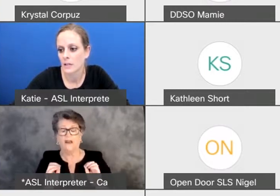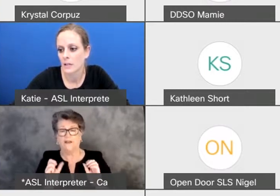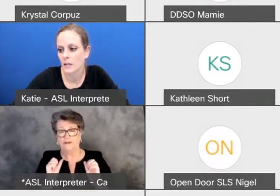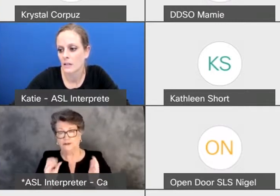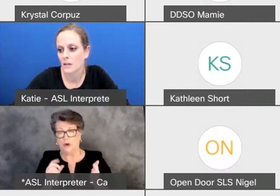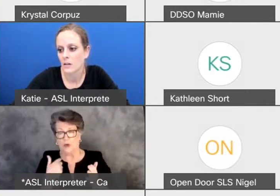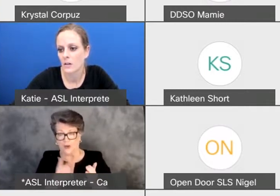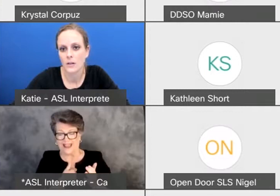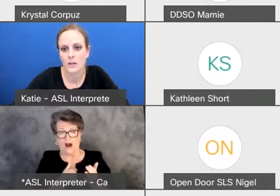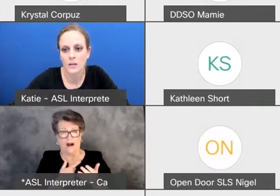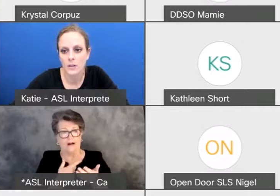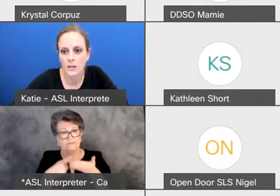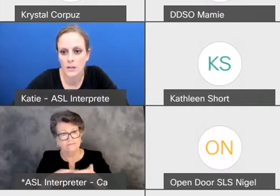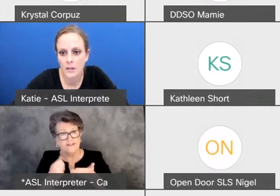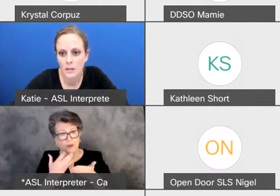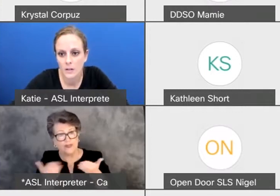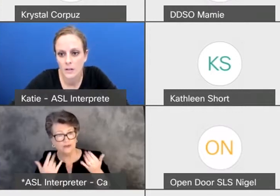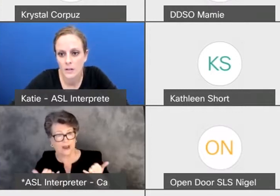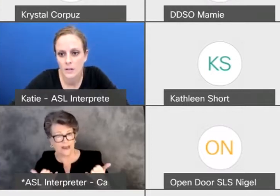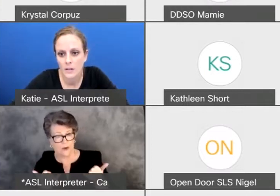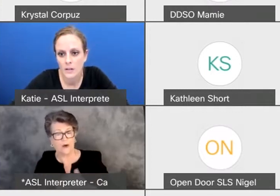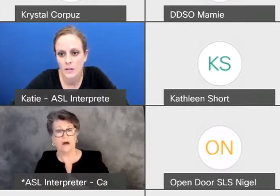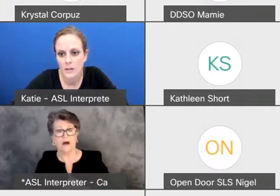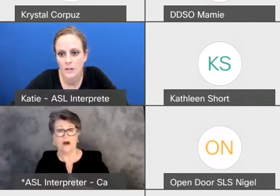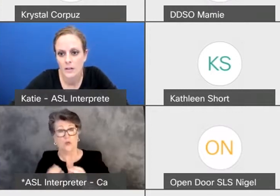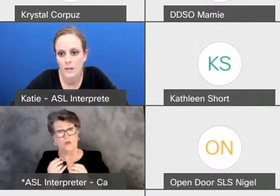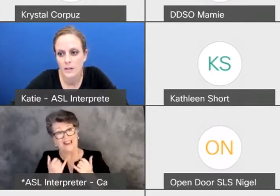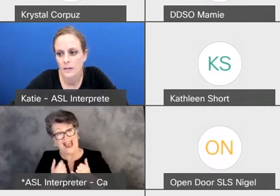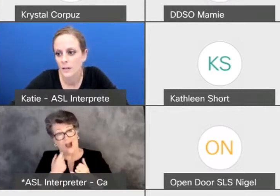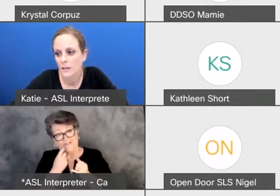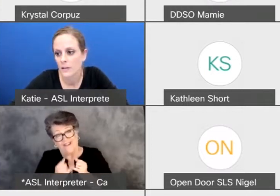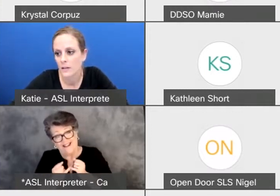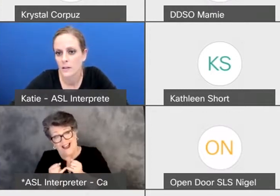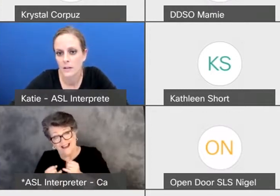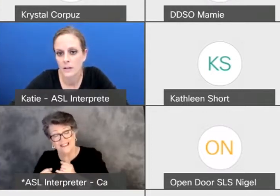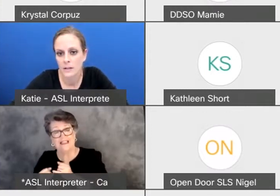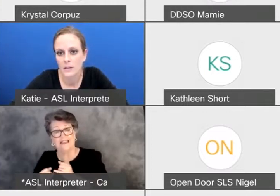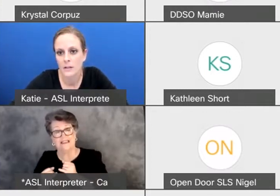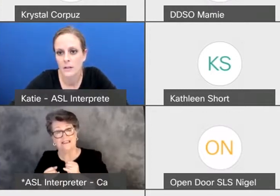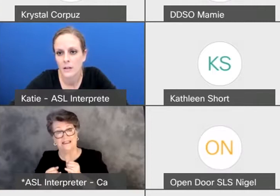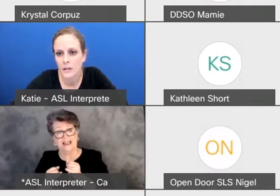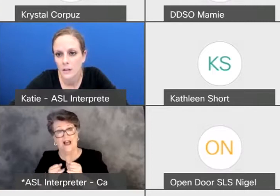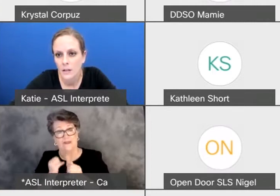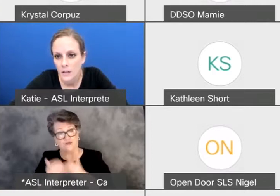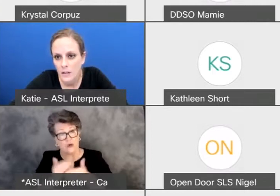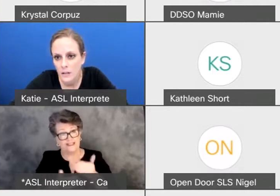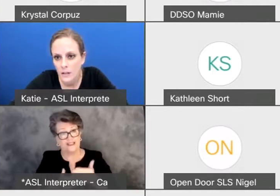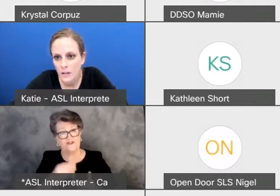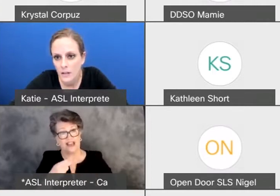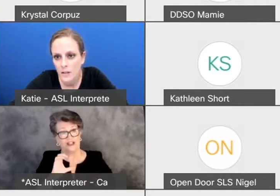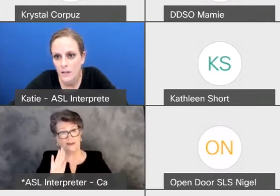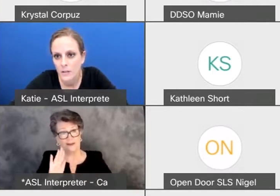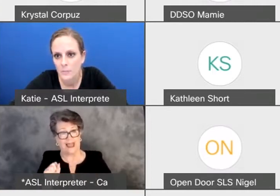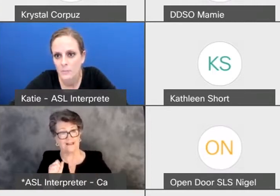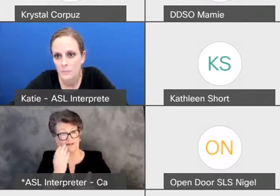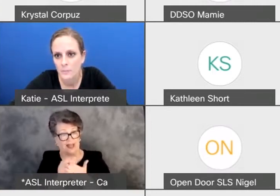kind of covering a few things right now. We are finalizing concurrently, again, that process for the Hcbs validation,